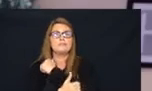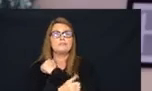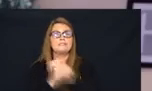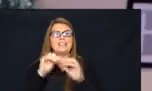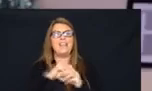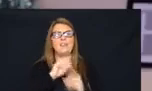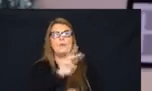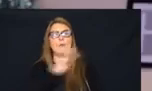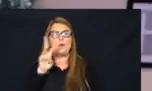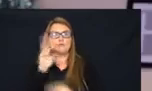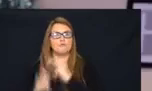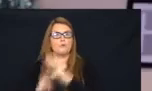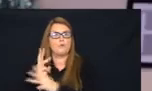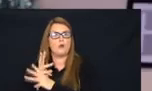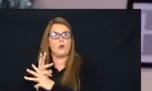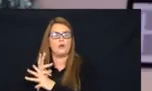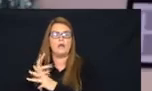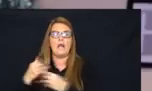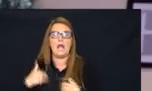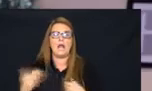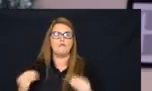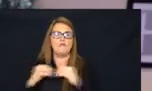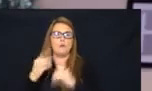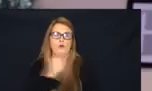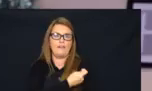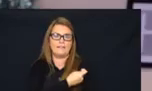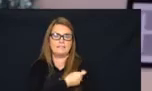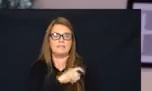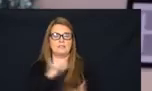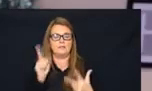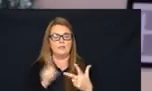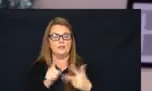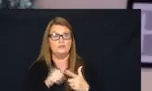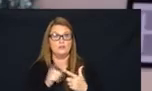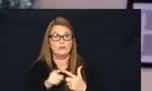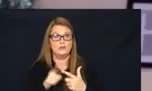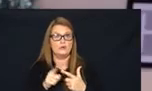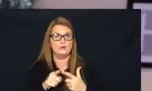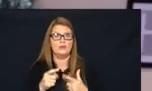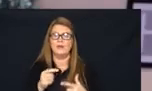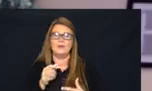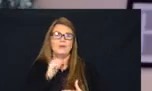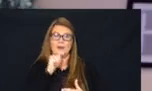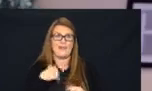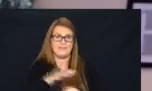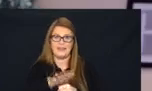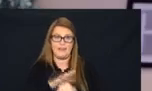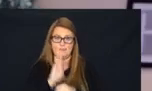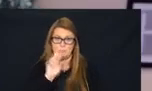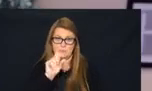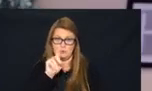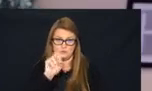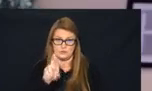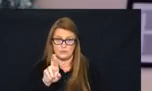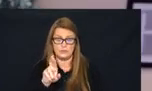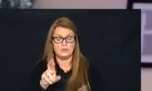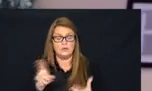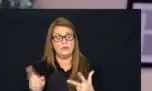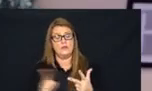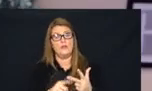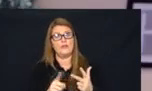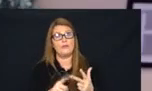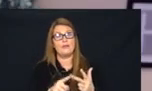richer countries are vaccinated. Number 2 is we are poorly boosted. And number 3, we have other coexisting